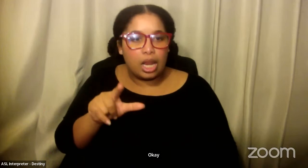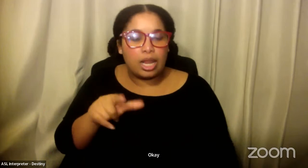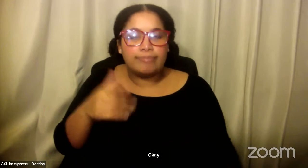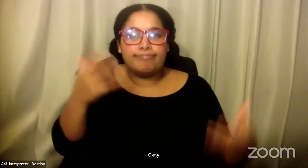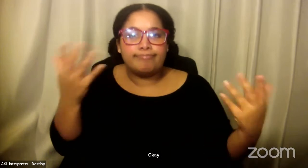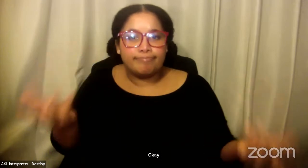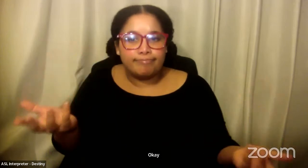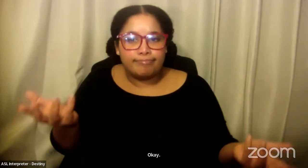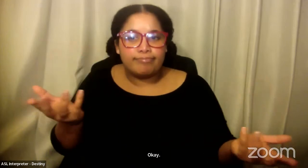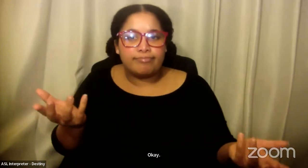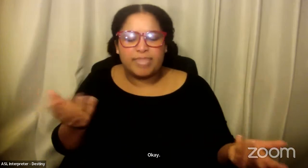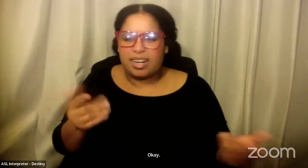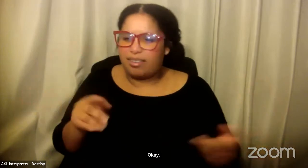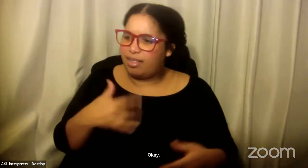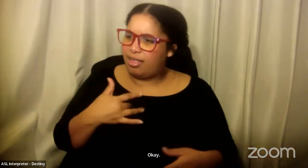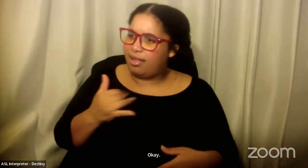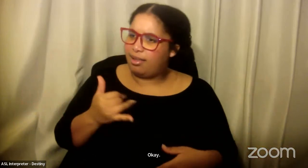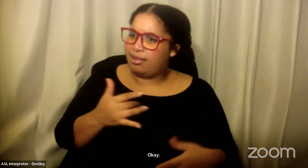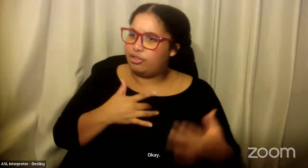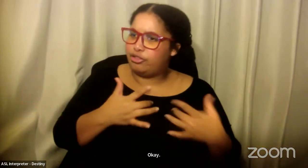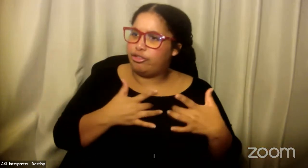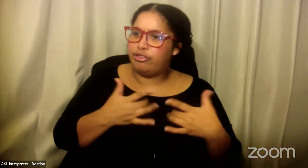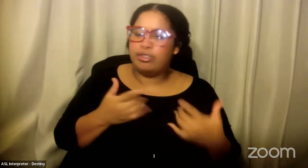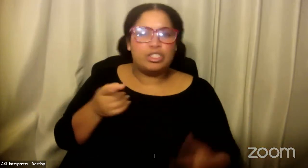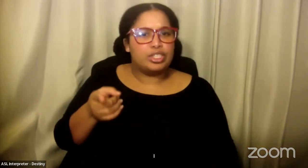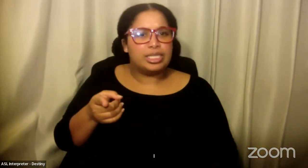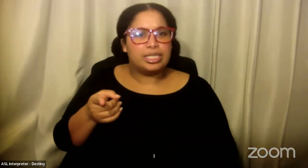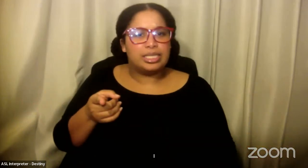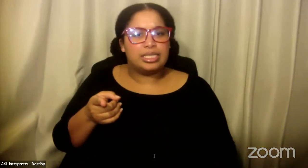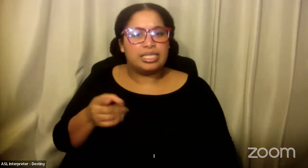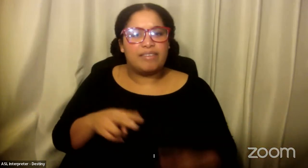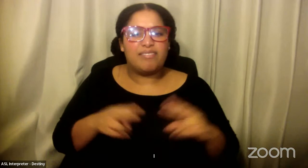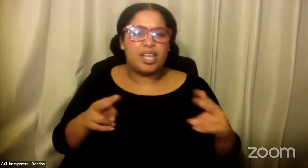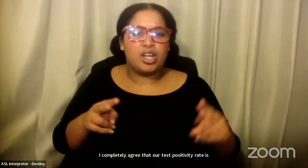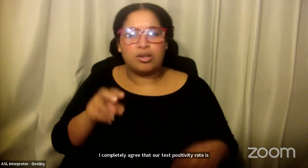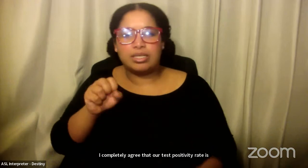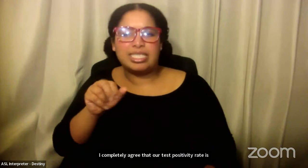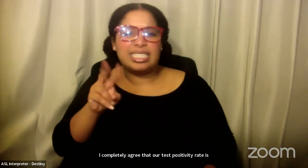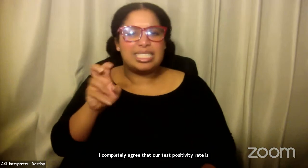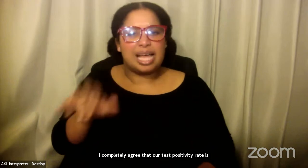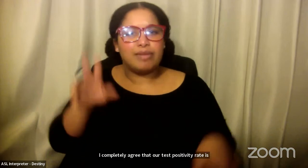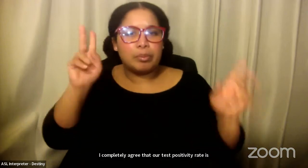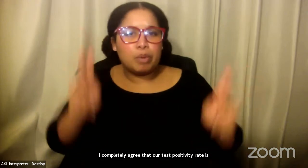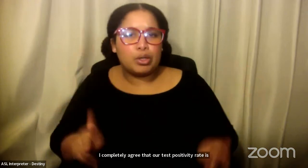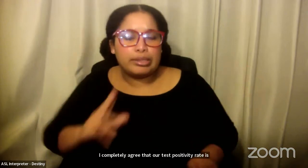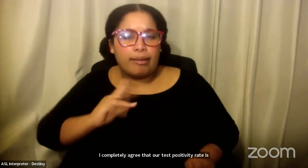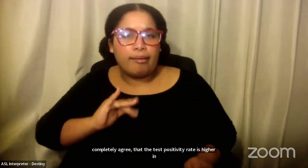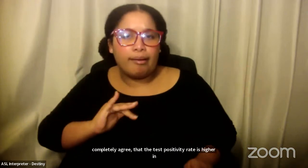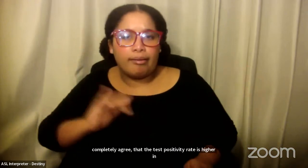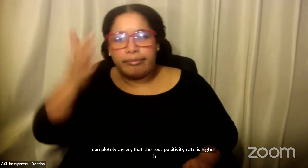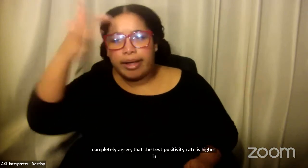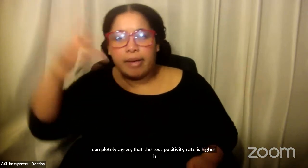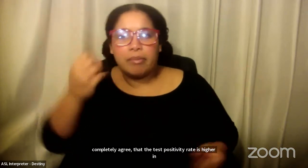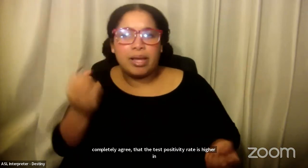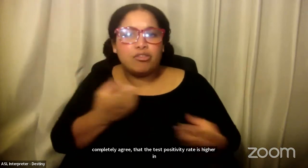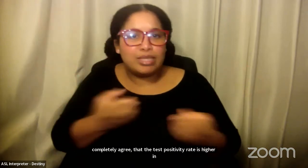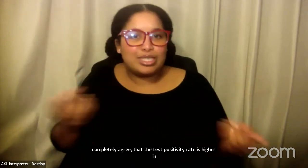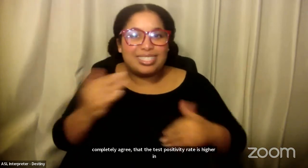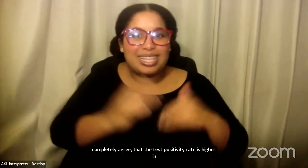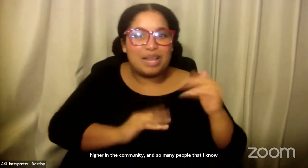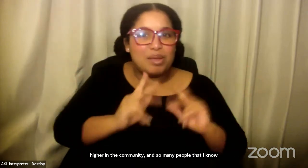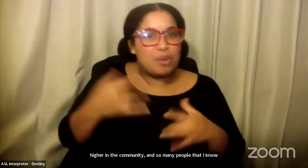And that made me really concerned. She's a real savvy person, and you know, she has more resources than some of the people